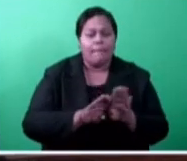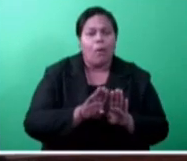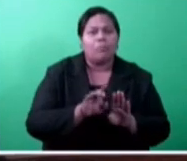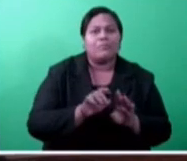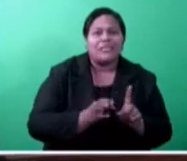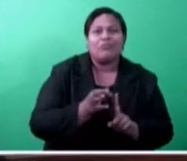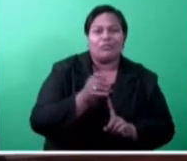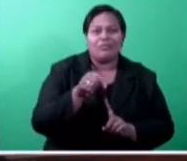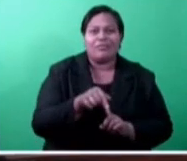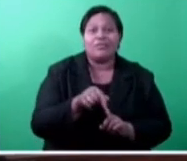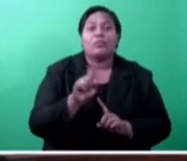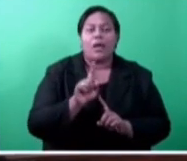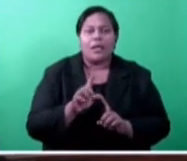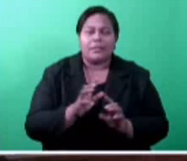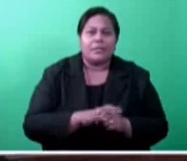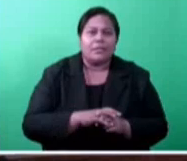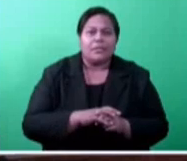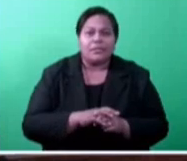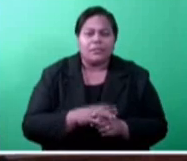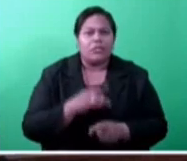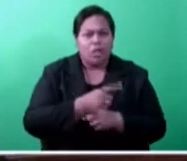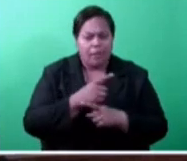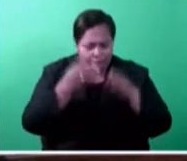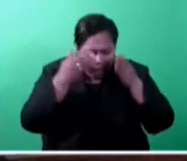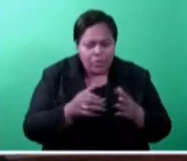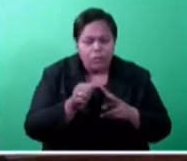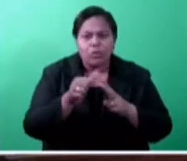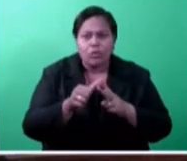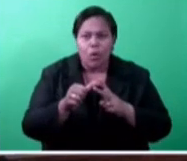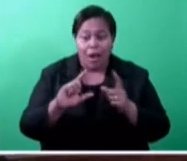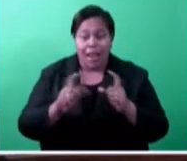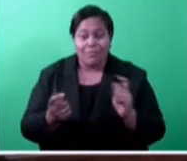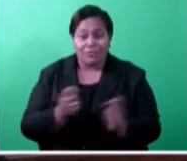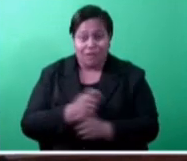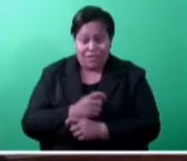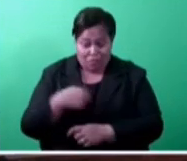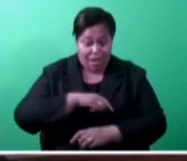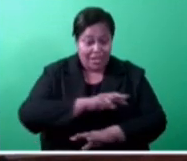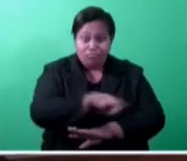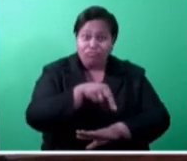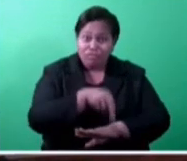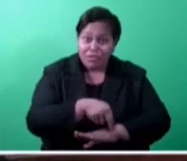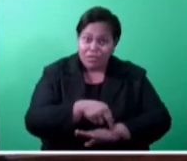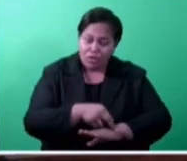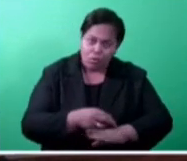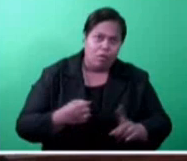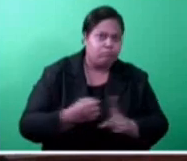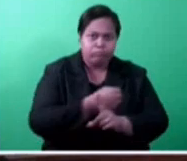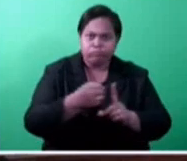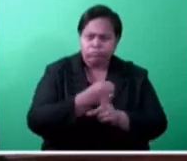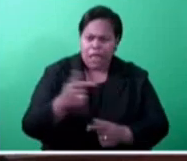one that also addresses climate change. For a region that is advocating limiting temperature rise